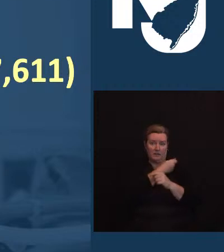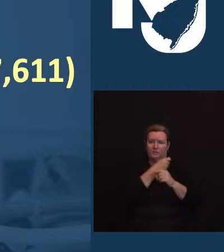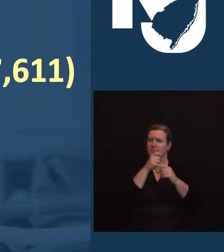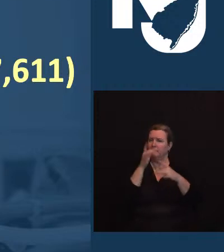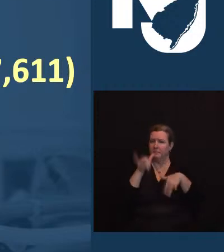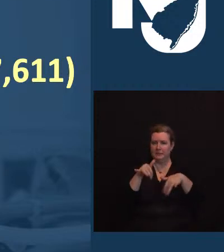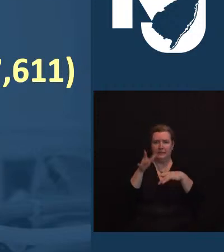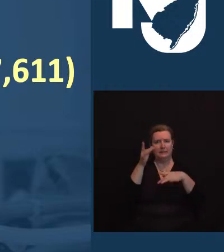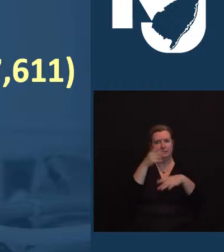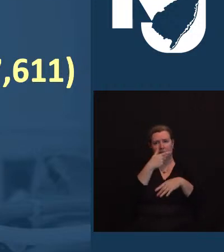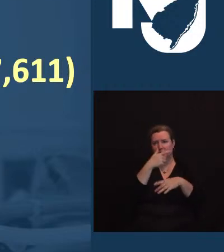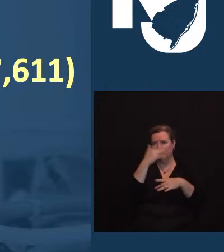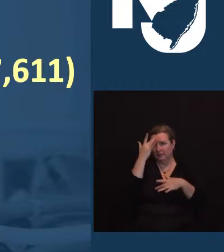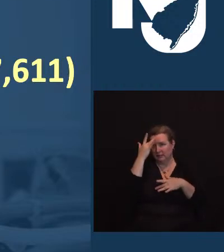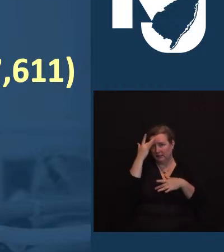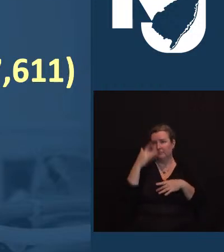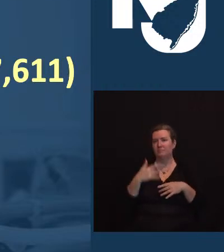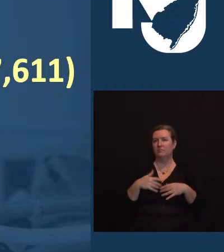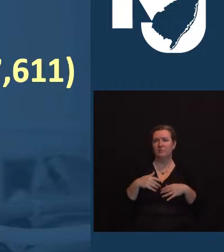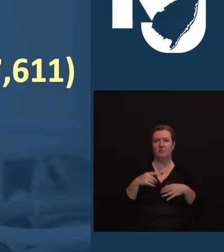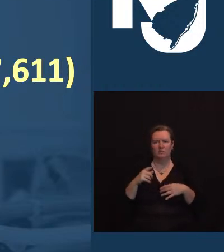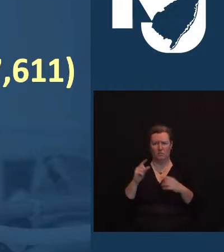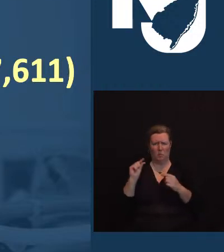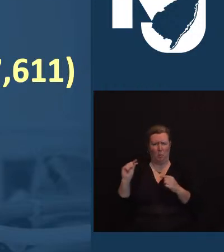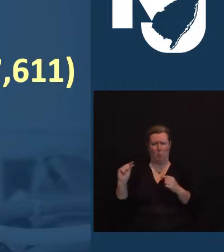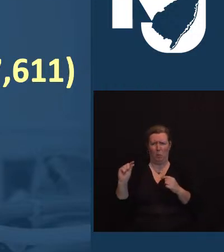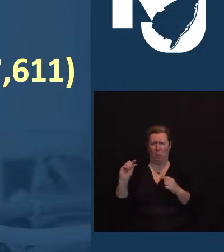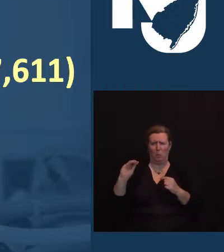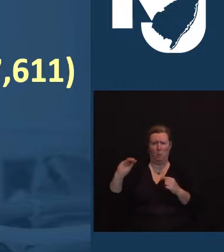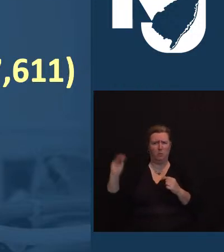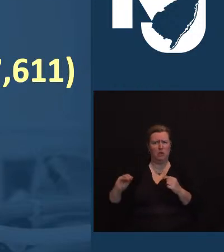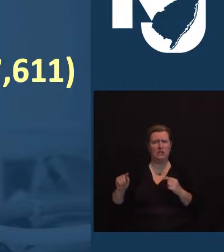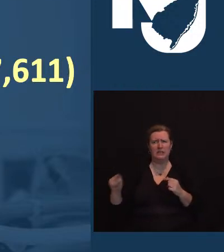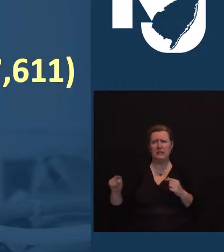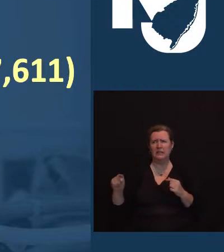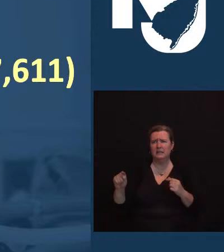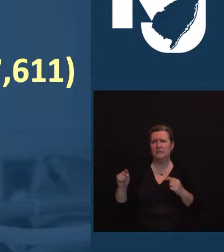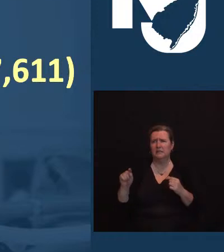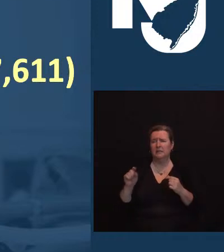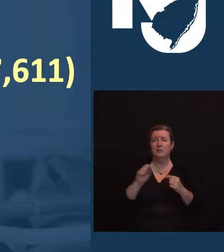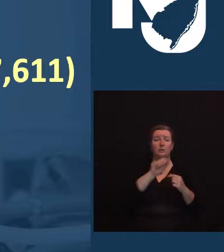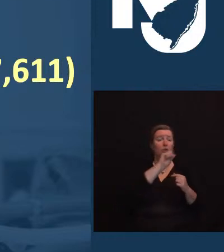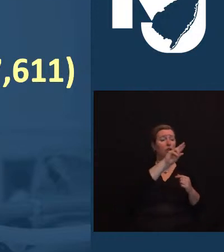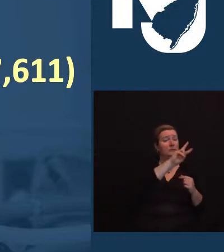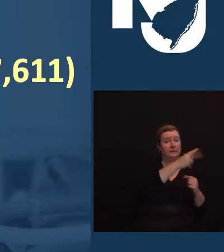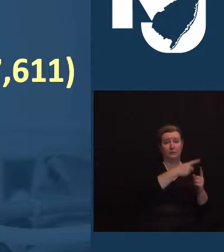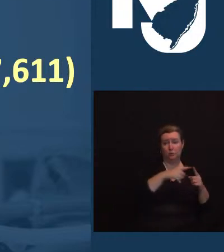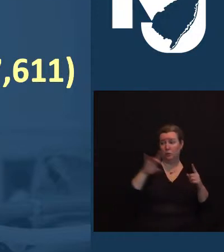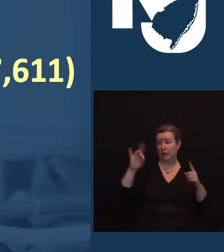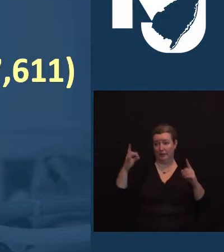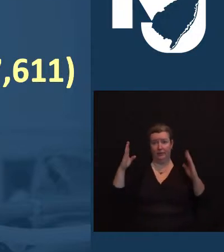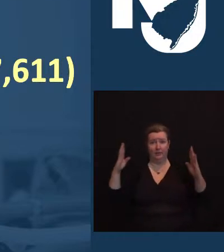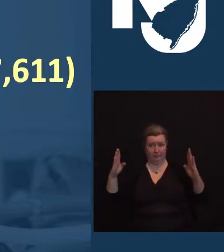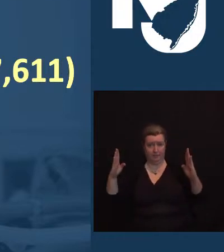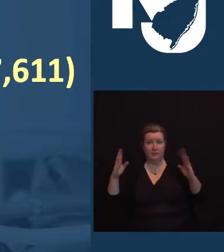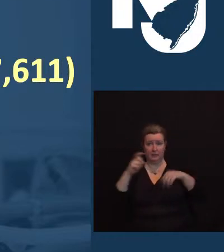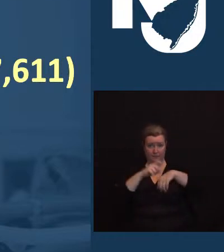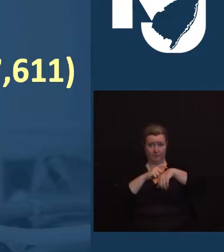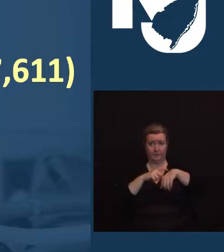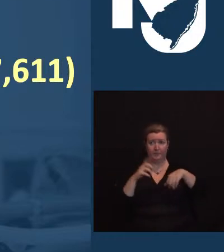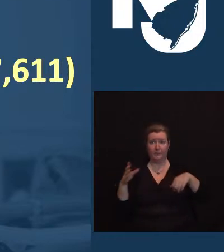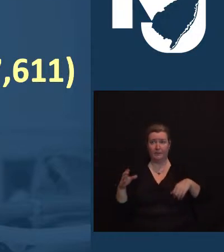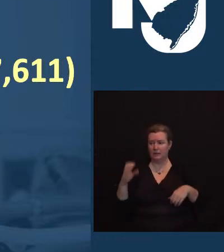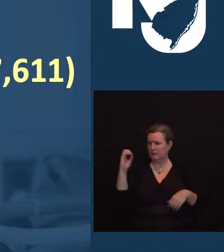0.57%. And for the week, just the week, August 2nd to August 8th, the preliminary data reported 0 deaths of